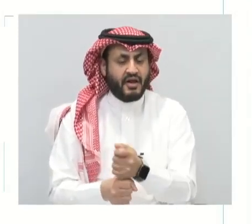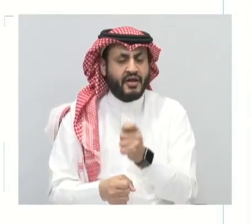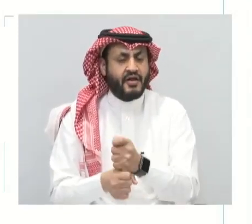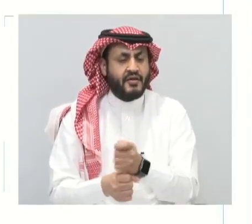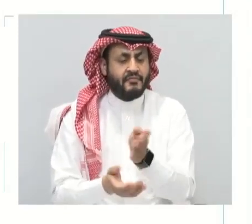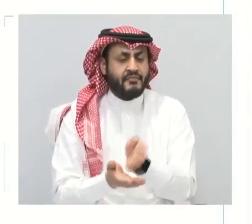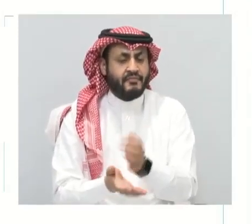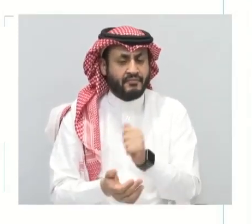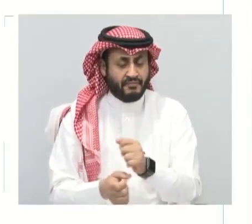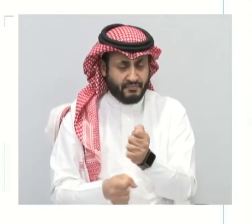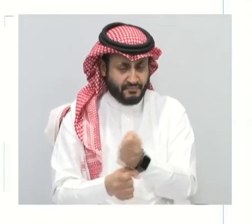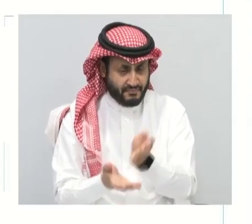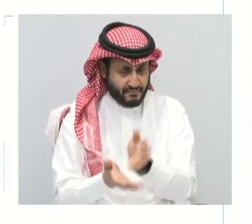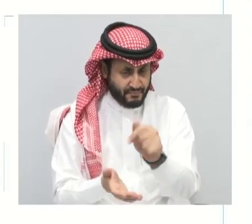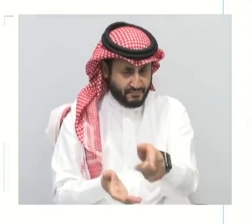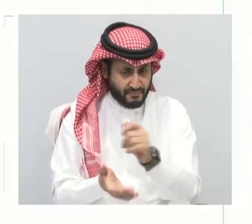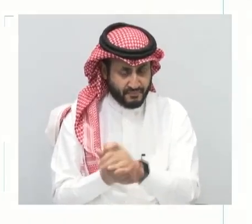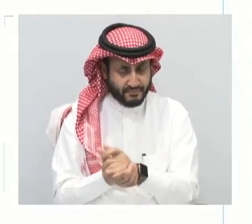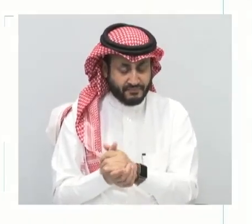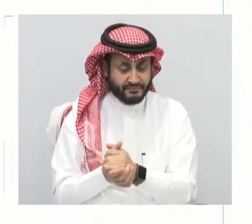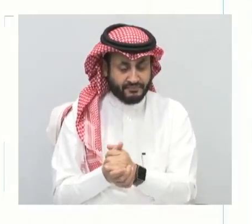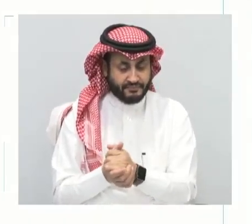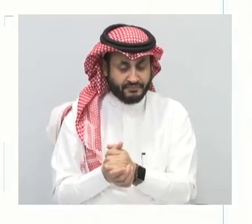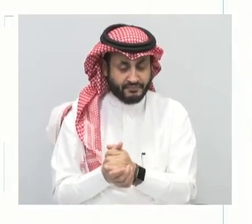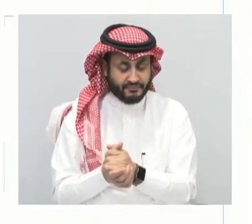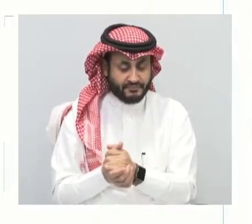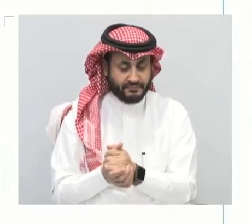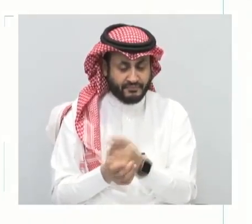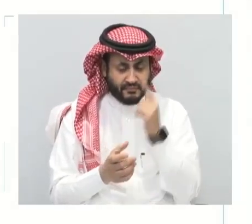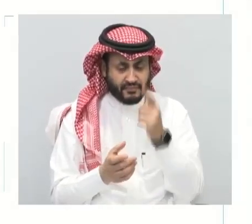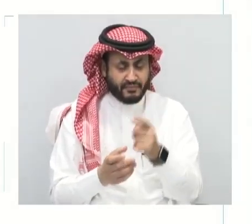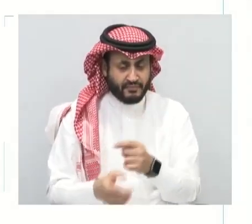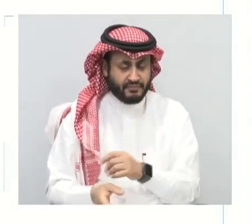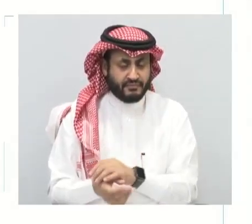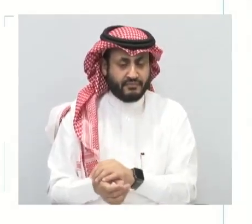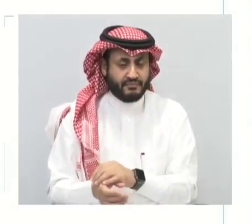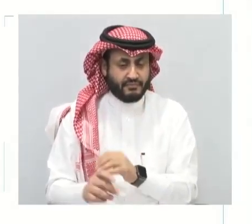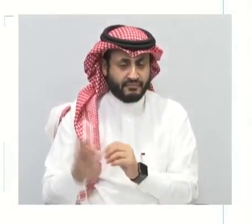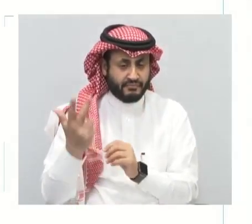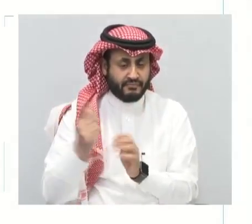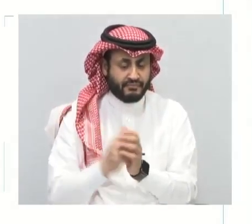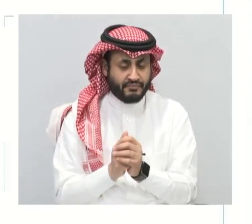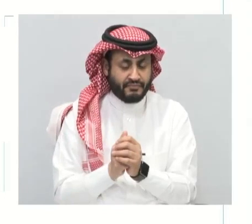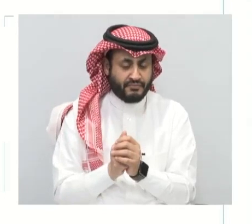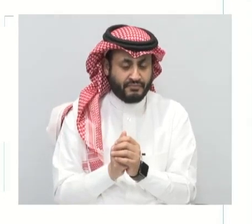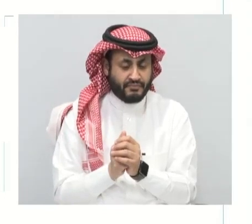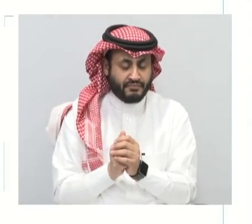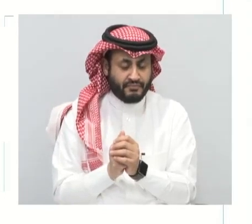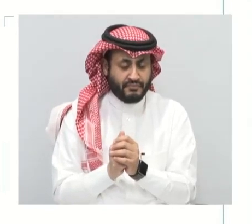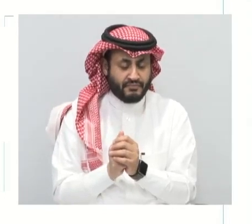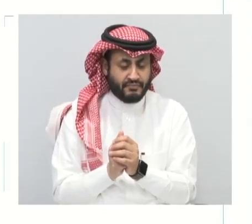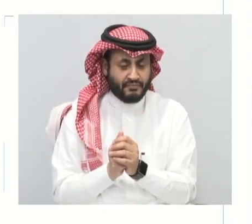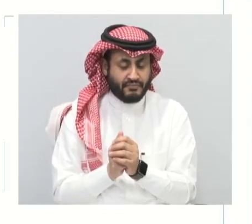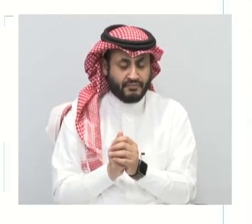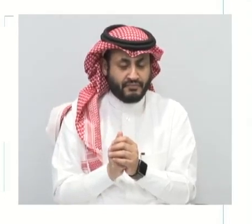our class today, which is about the irregular verbs. You can find these irregular verbs on page 83. You will have